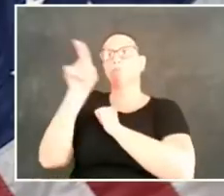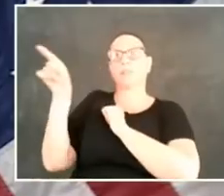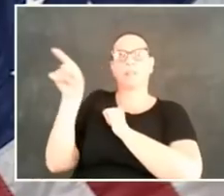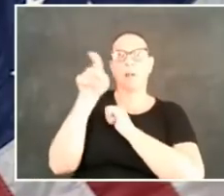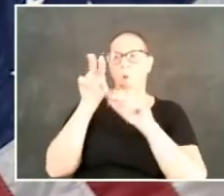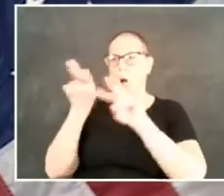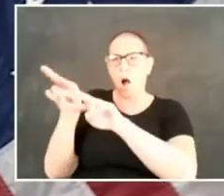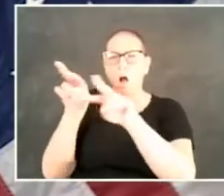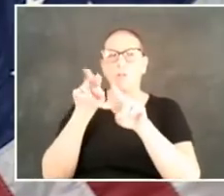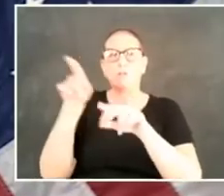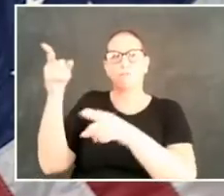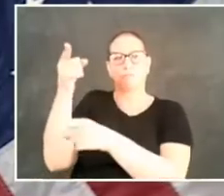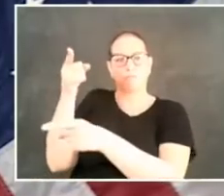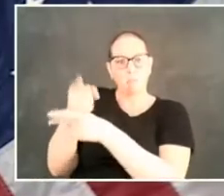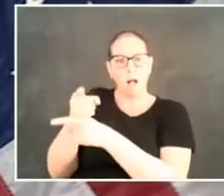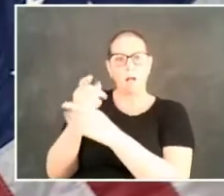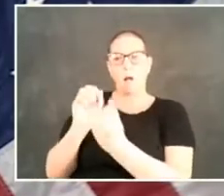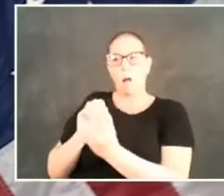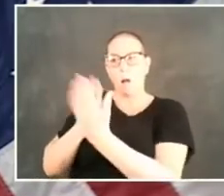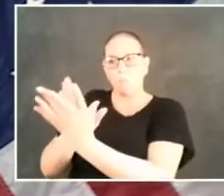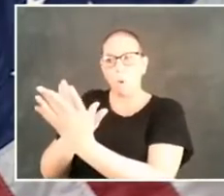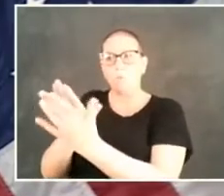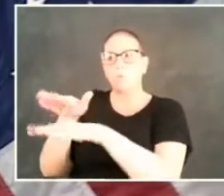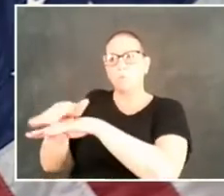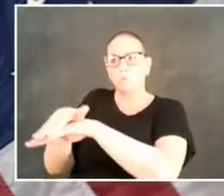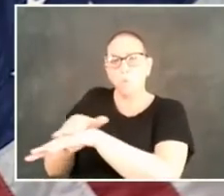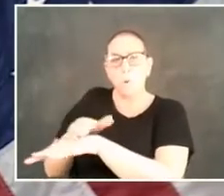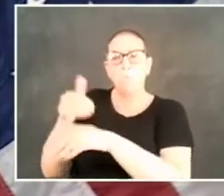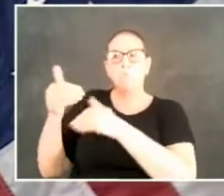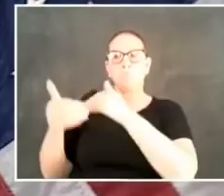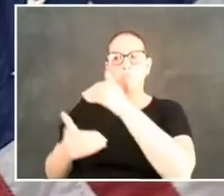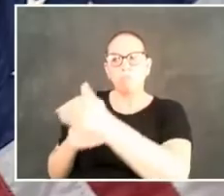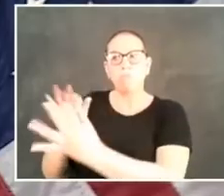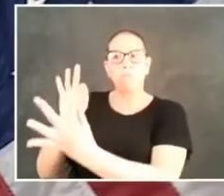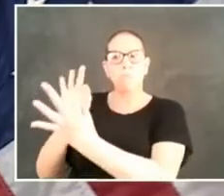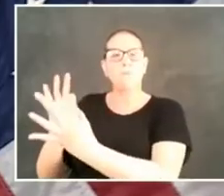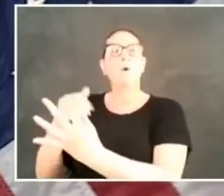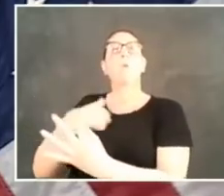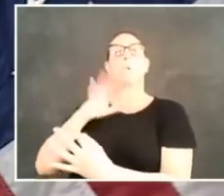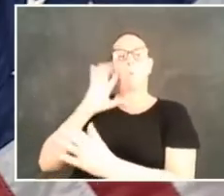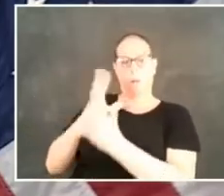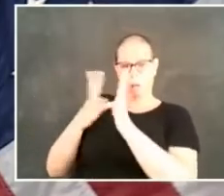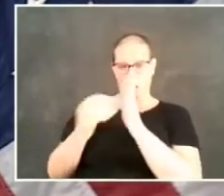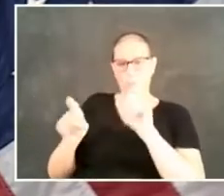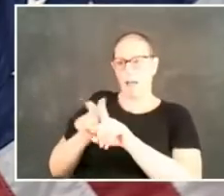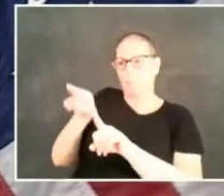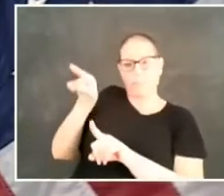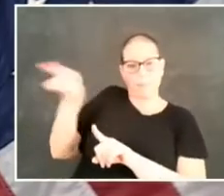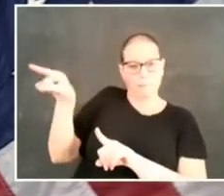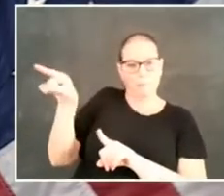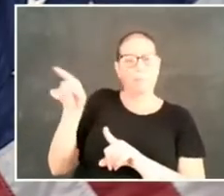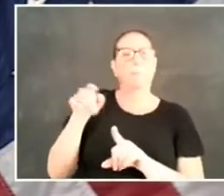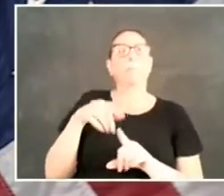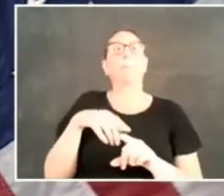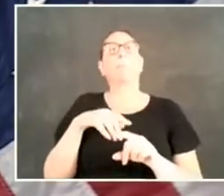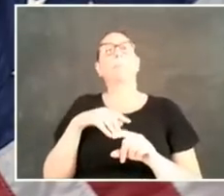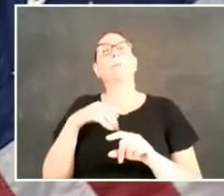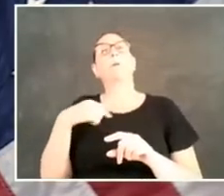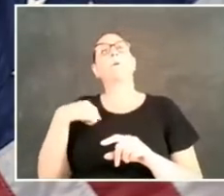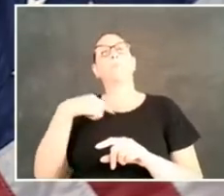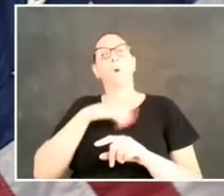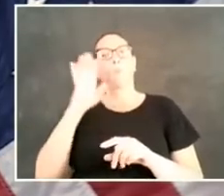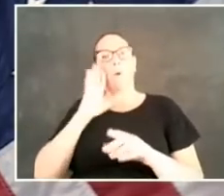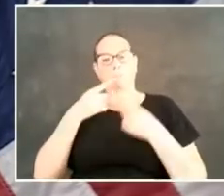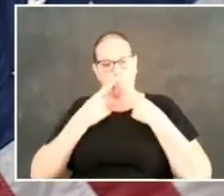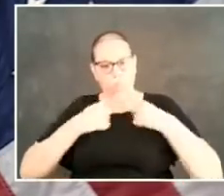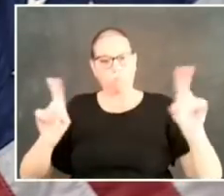way, and that's what we're going to be guided by. So we will get through this, but I want everyone to understand